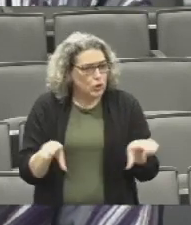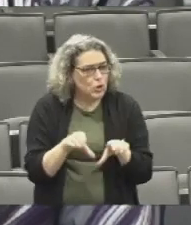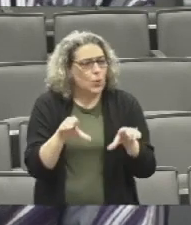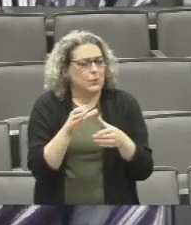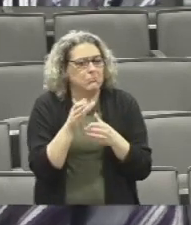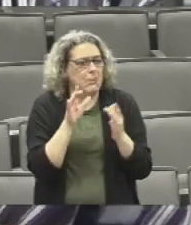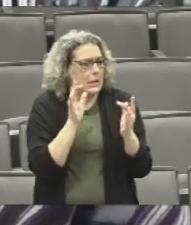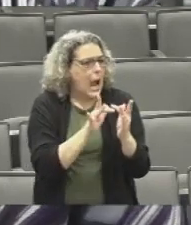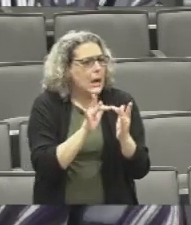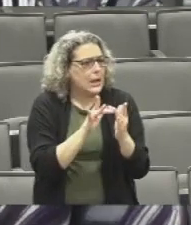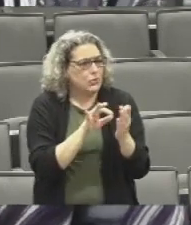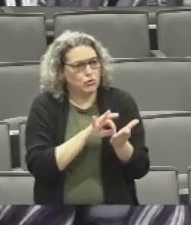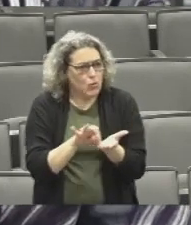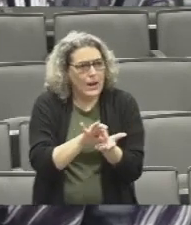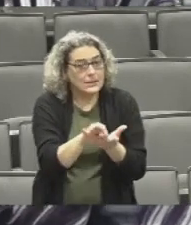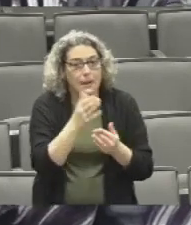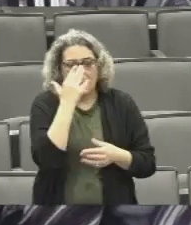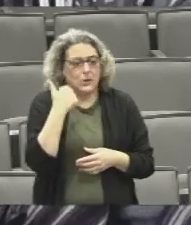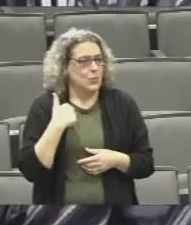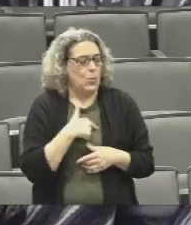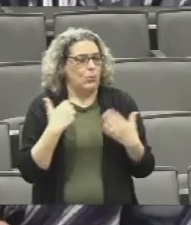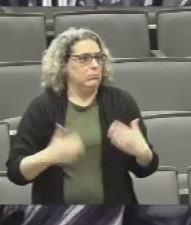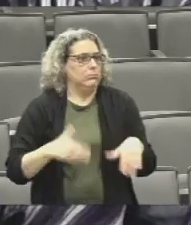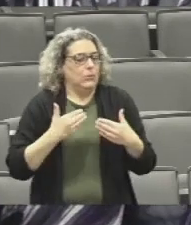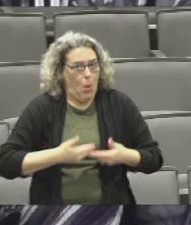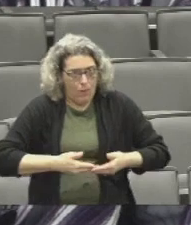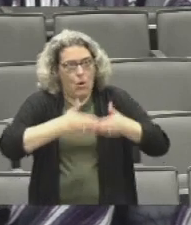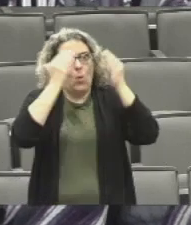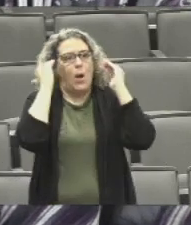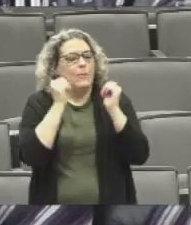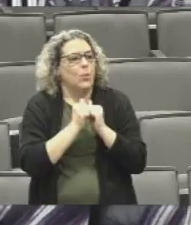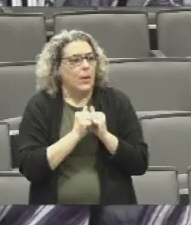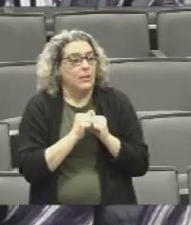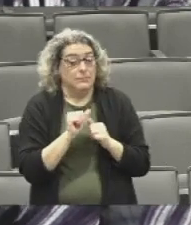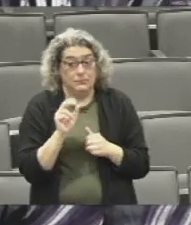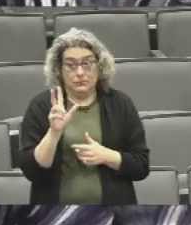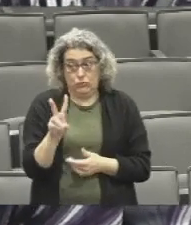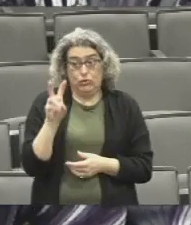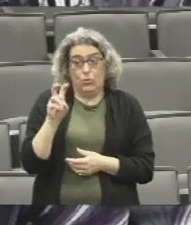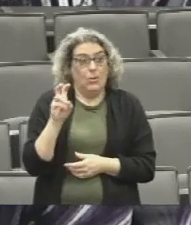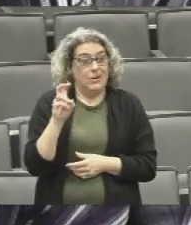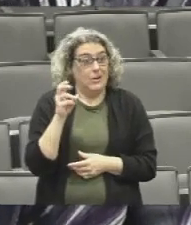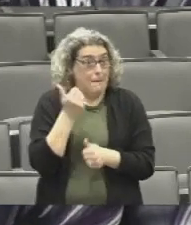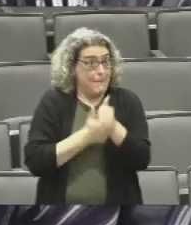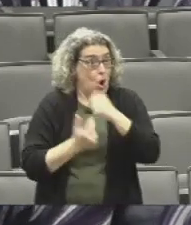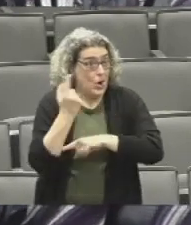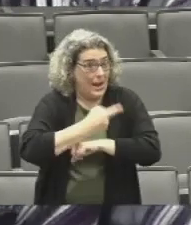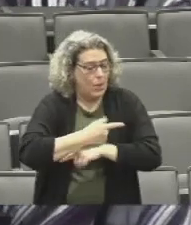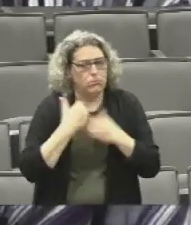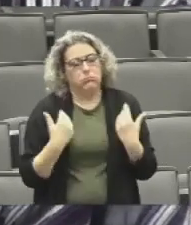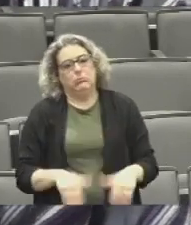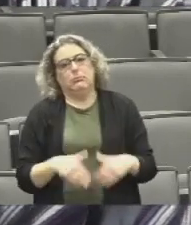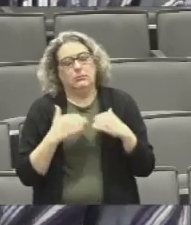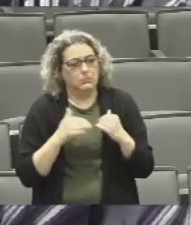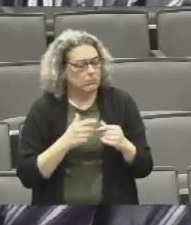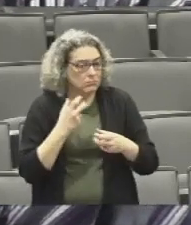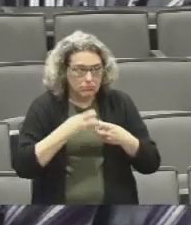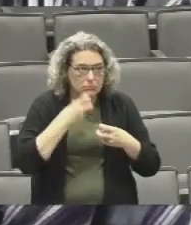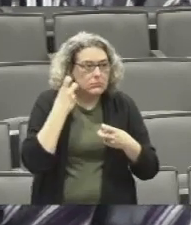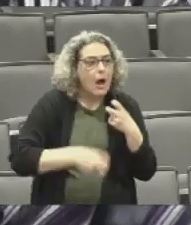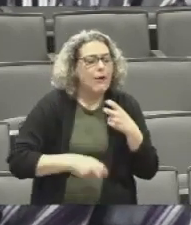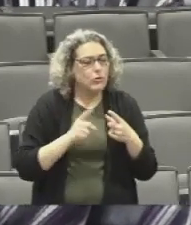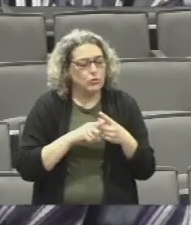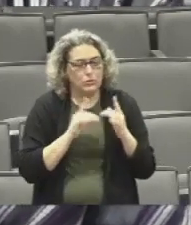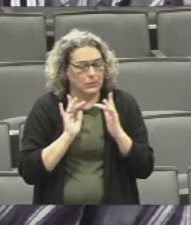team, because we are getting so overwhelmed with cases. I mean, 200 cases a day, that's just very difficult to do. And